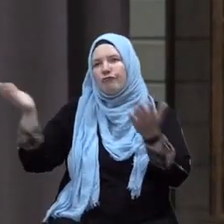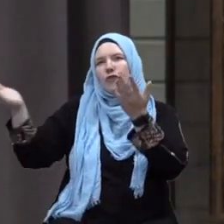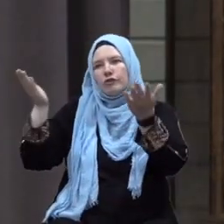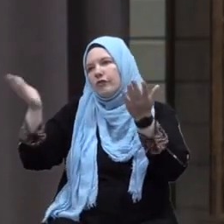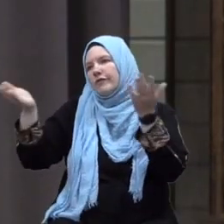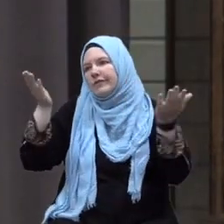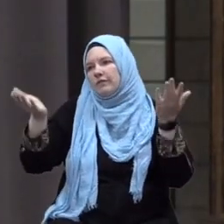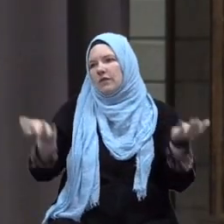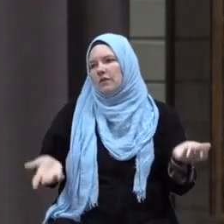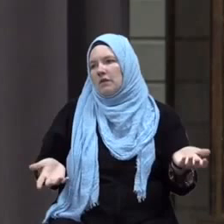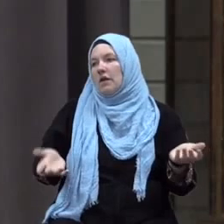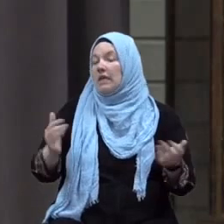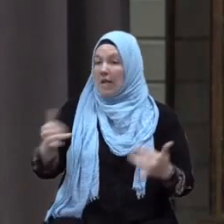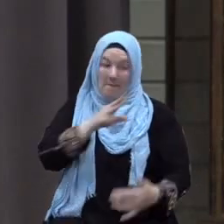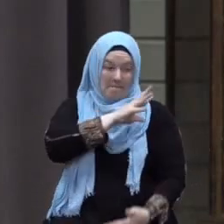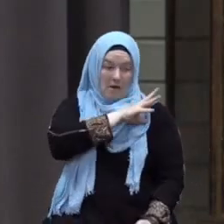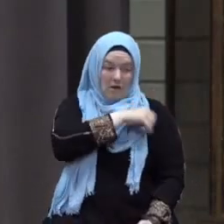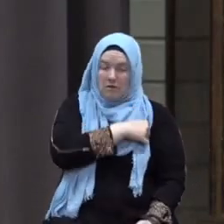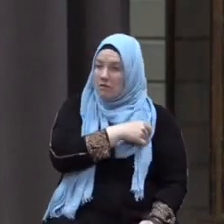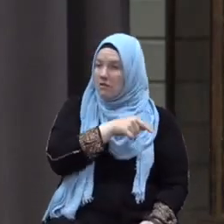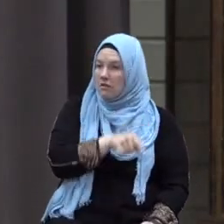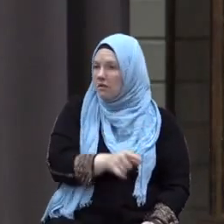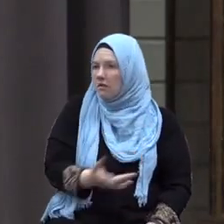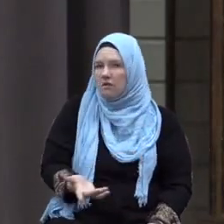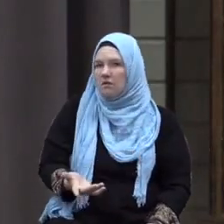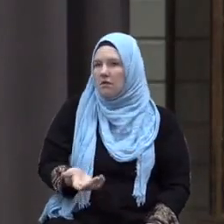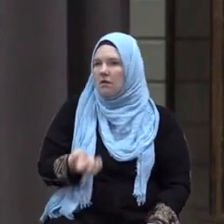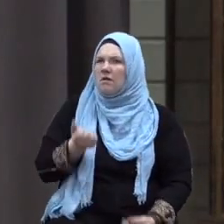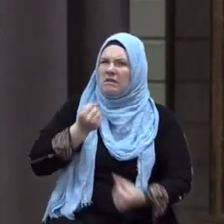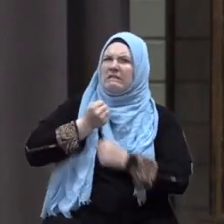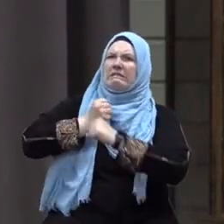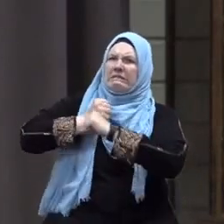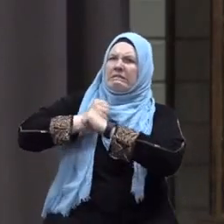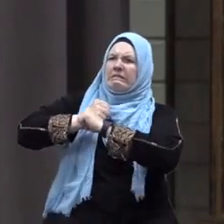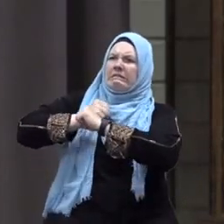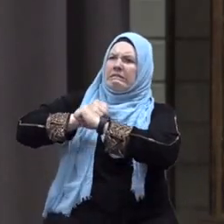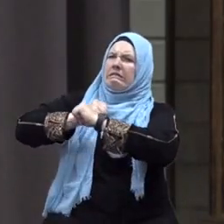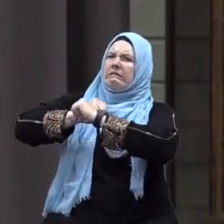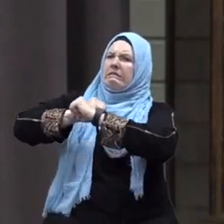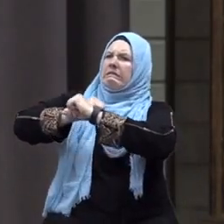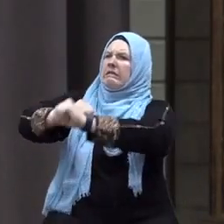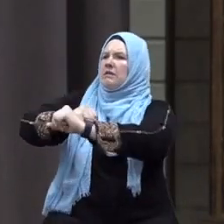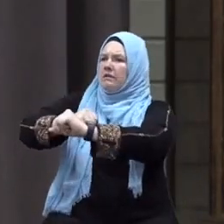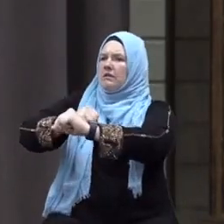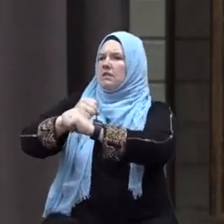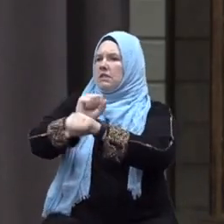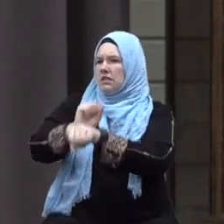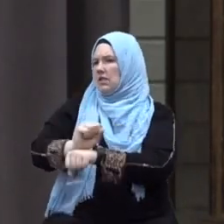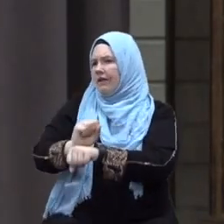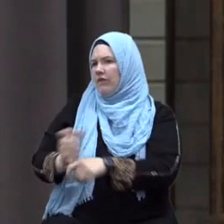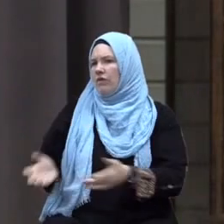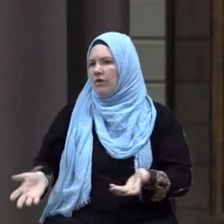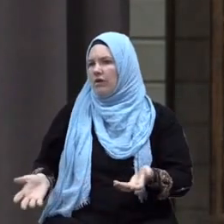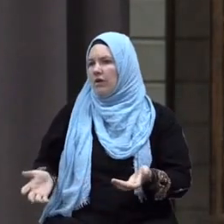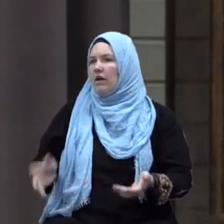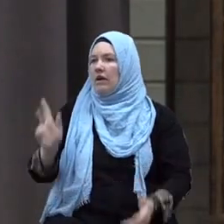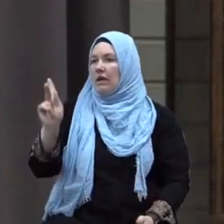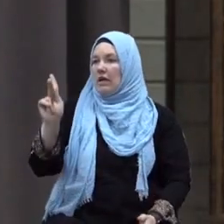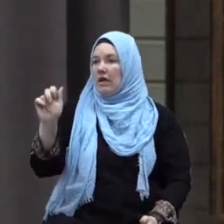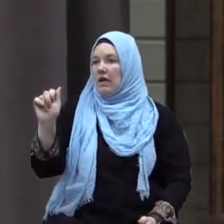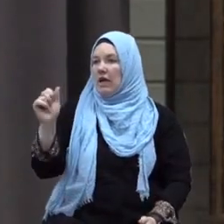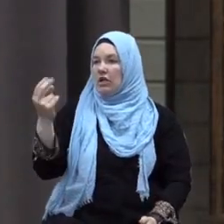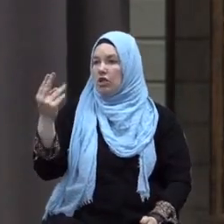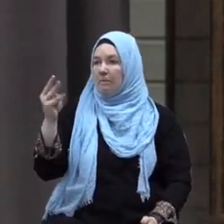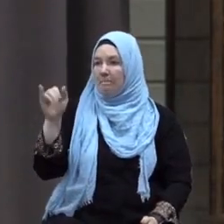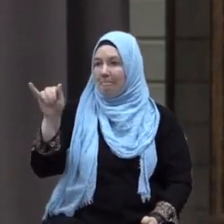Now, Palestinians are resisting slavery in their own land. Kashmiris are doing